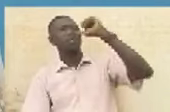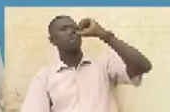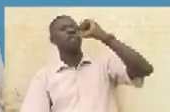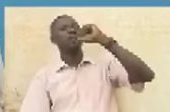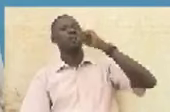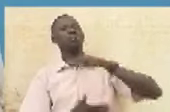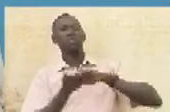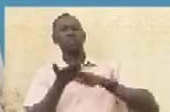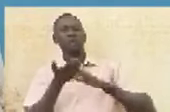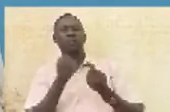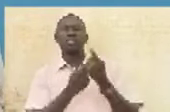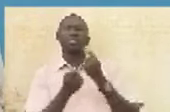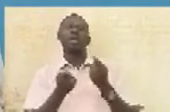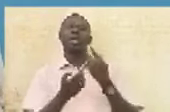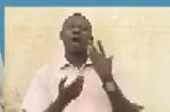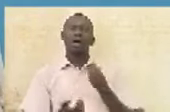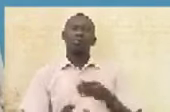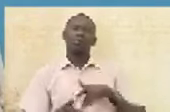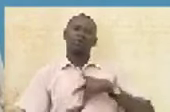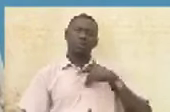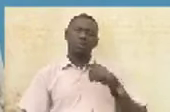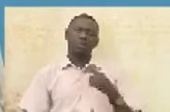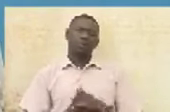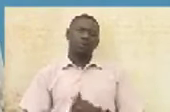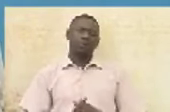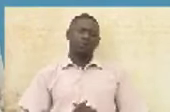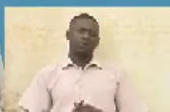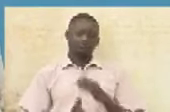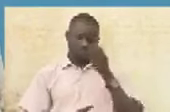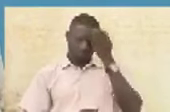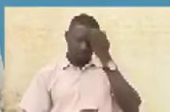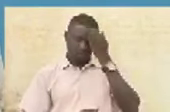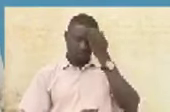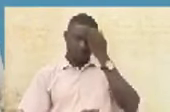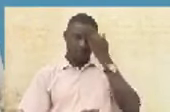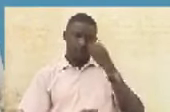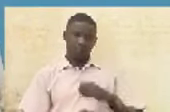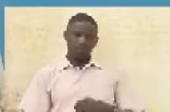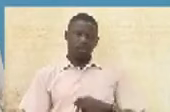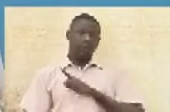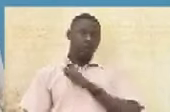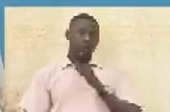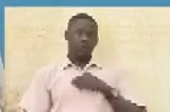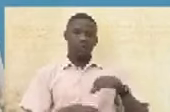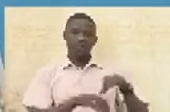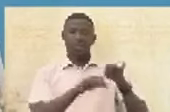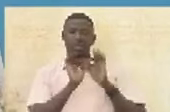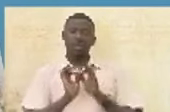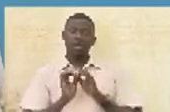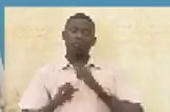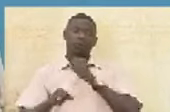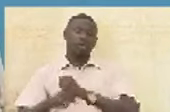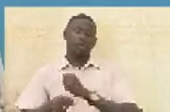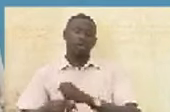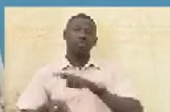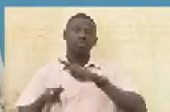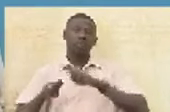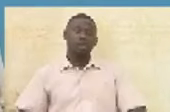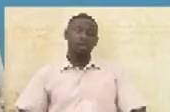yin ta ka ta nyin boro ta sinya fulan nyaw. We were taken and made to sit